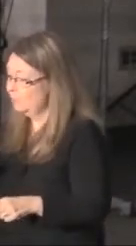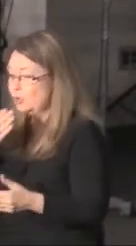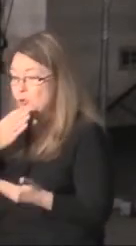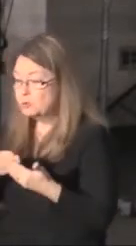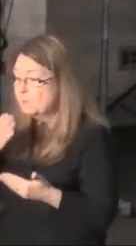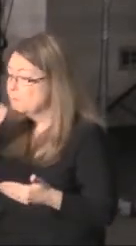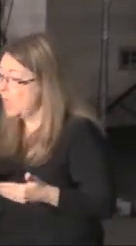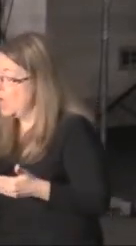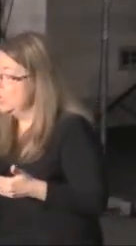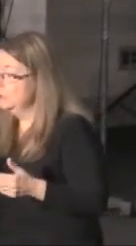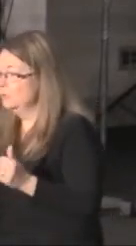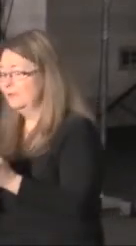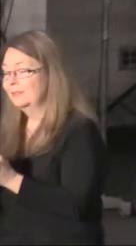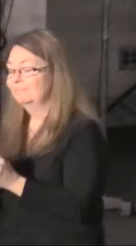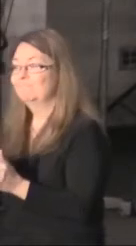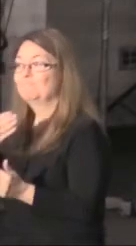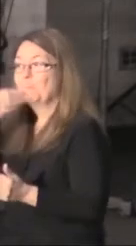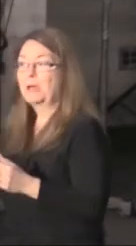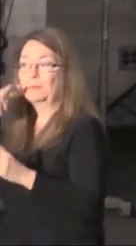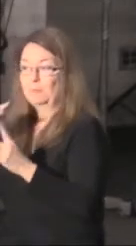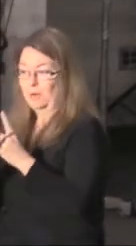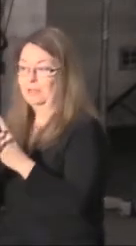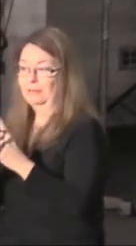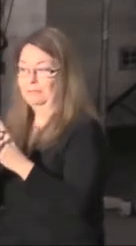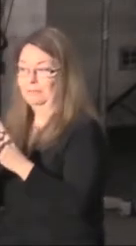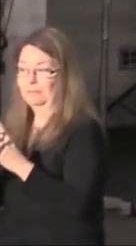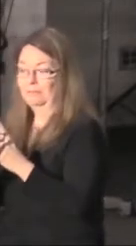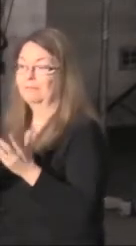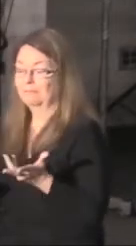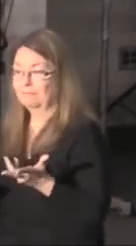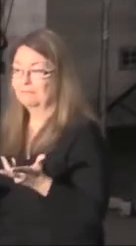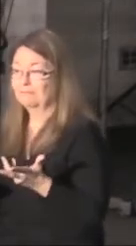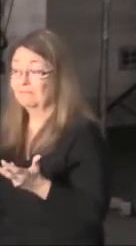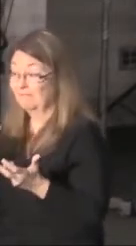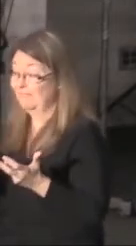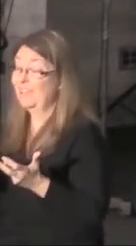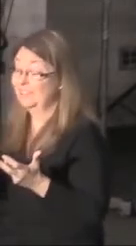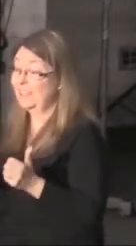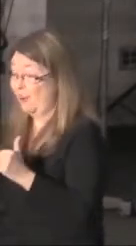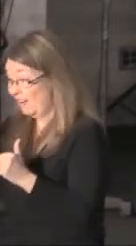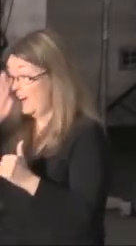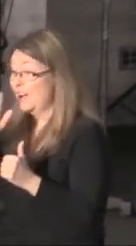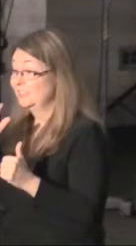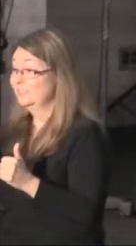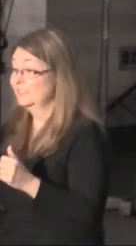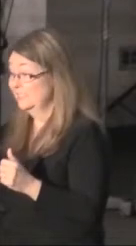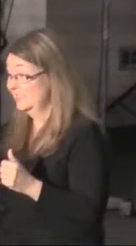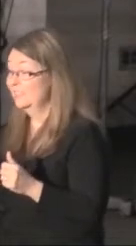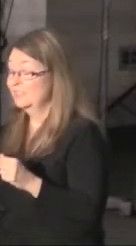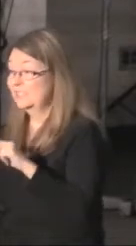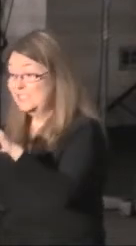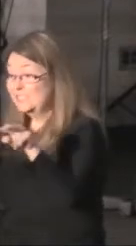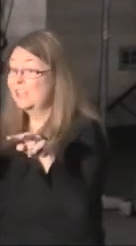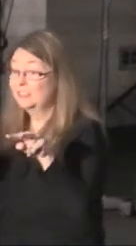times and bad times with a much greater perspective than they are able to see themselves. And that's a lot how God views us, is